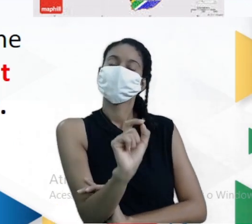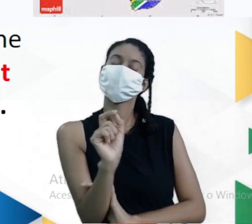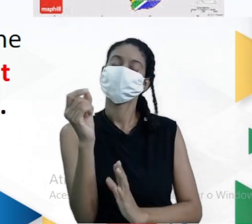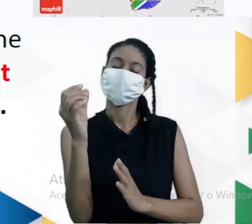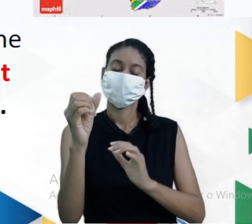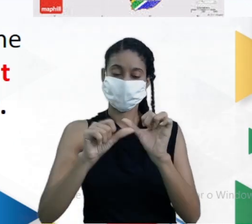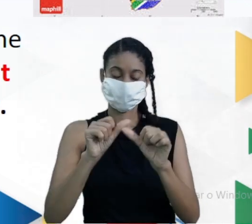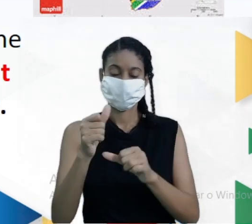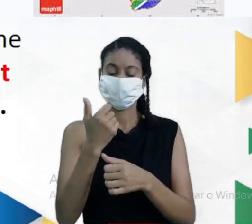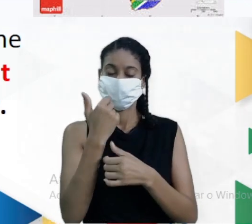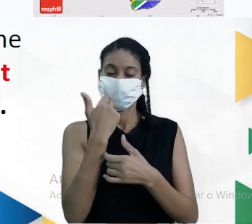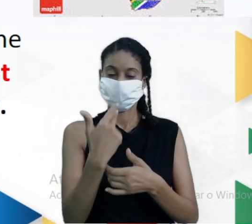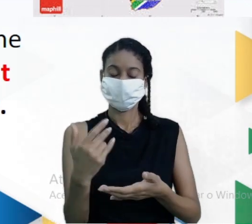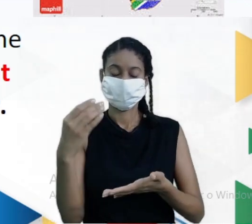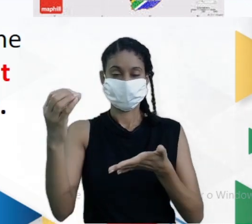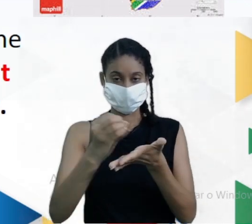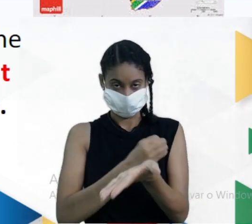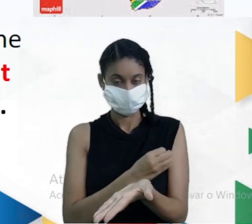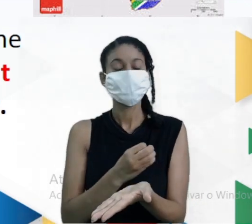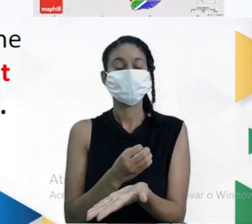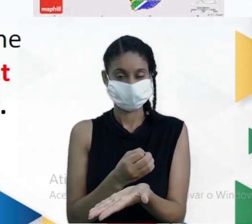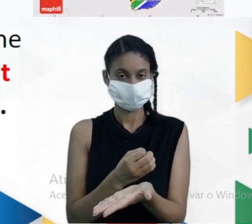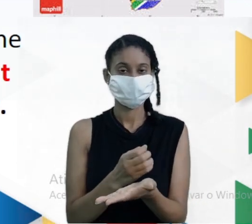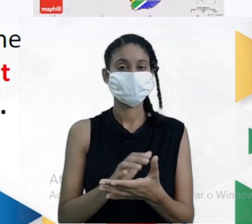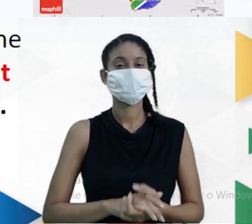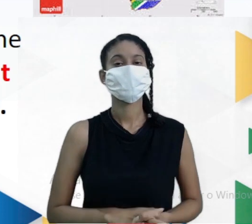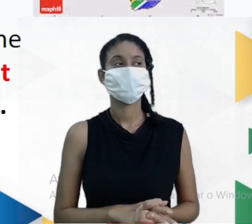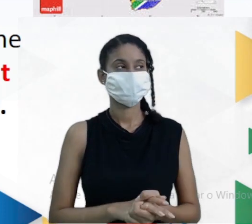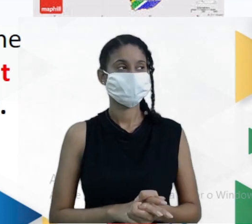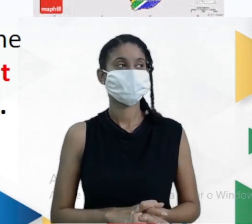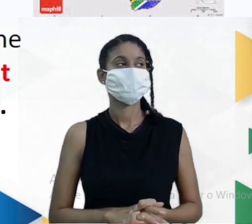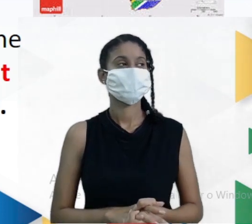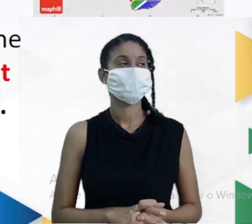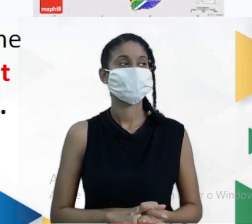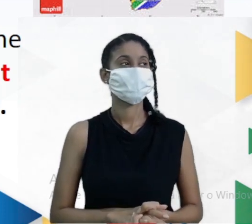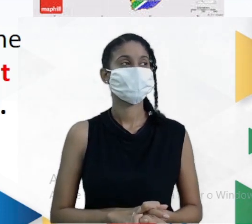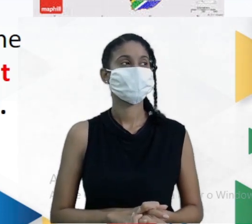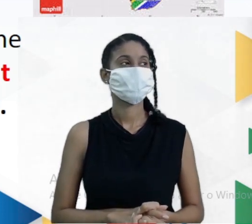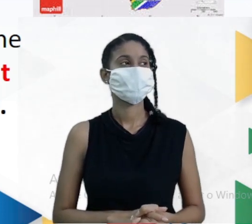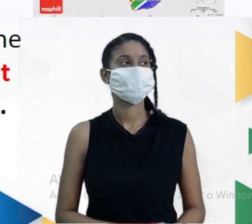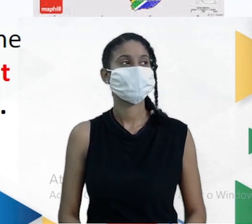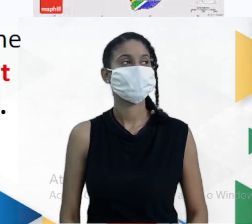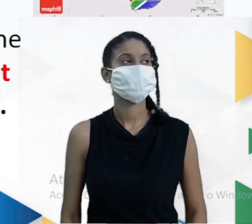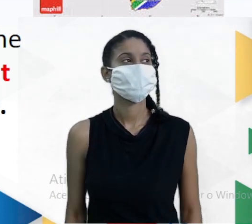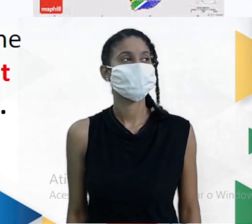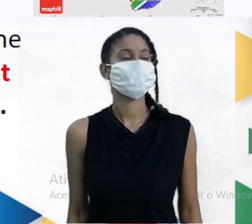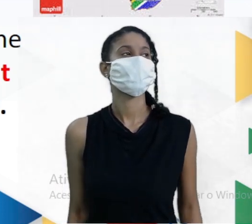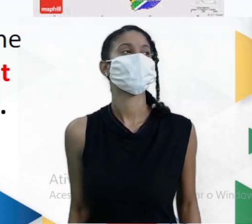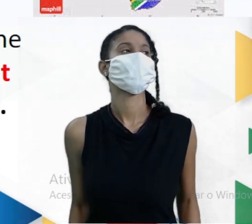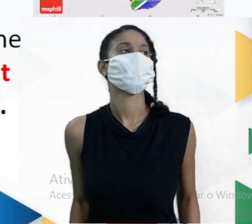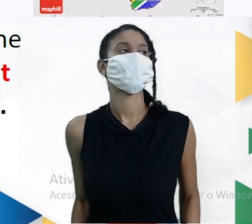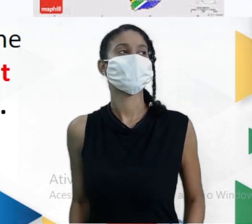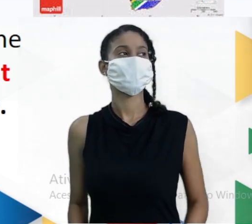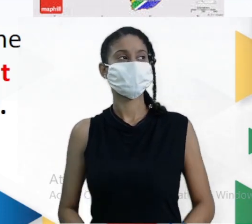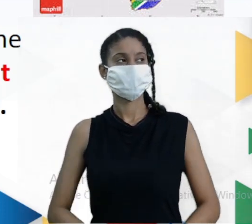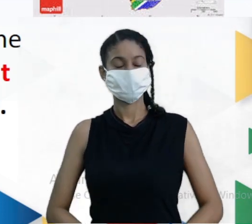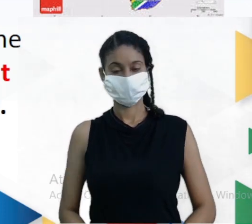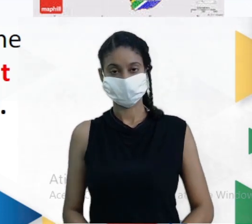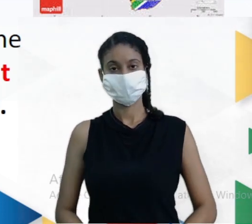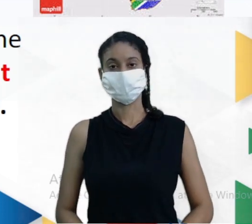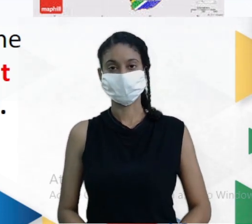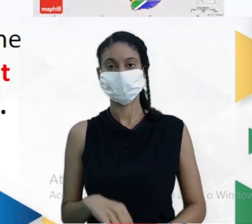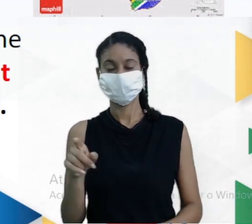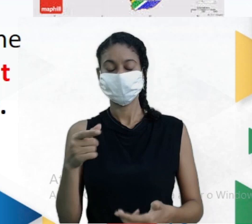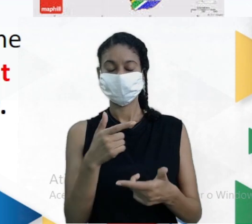linguagem oficial, né? A língua oficial on the region, and one of the purpose was to impose that language. E um